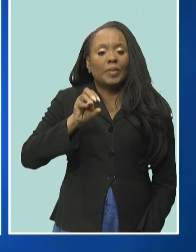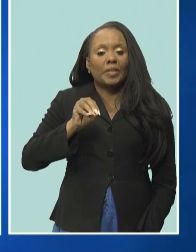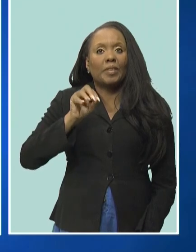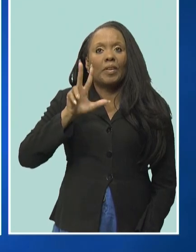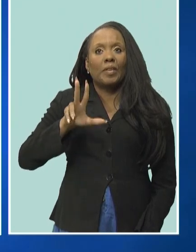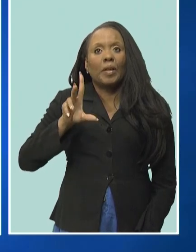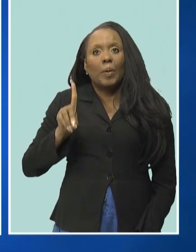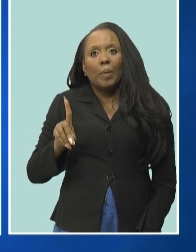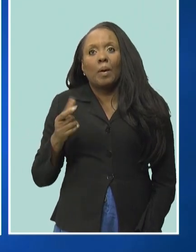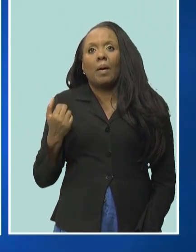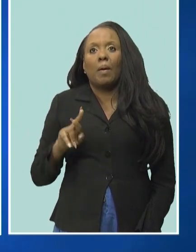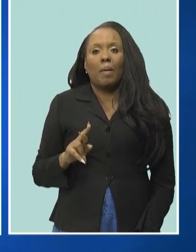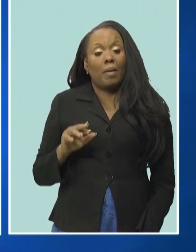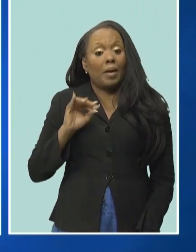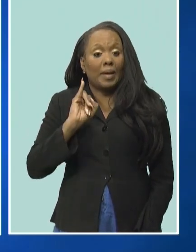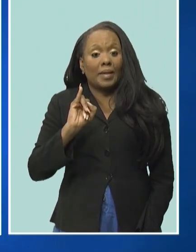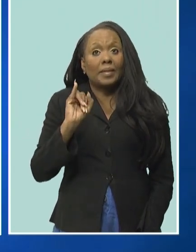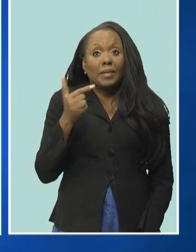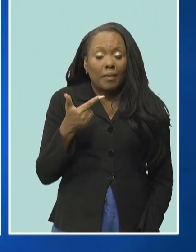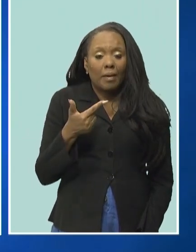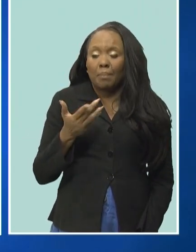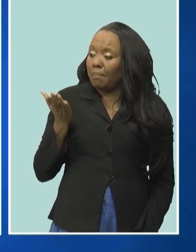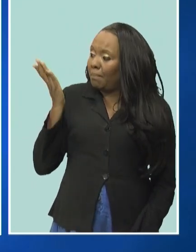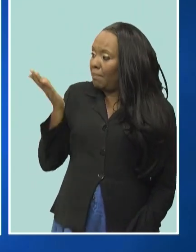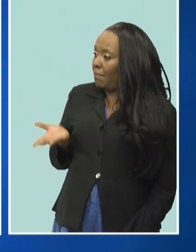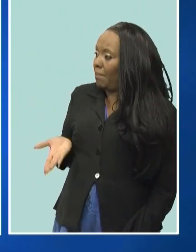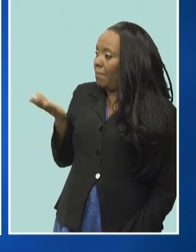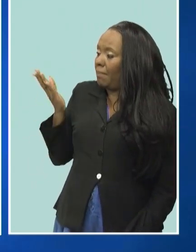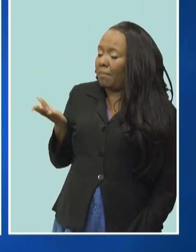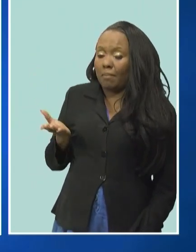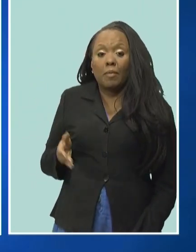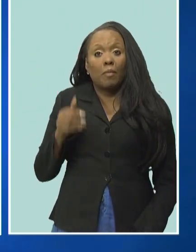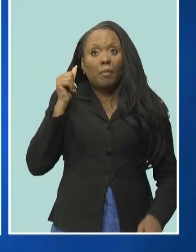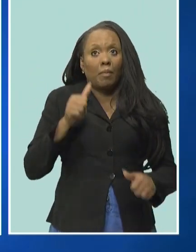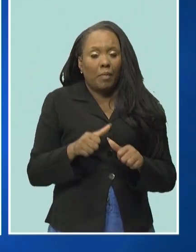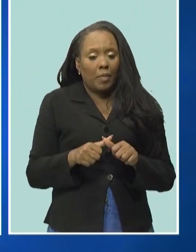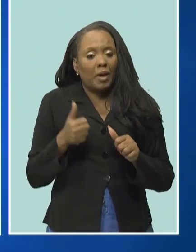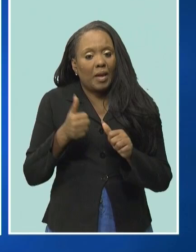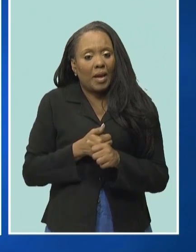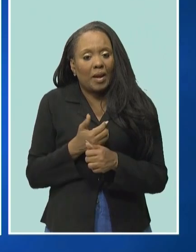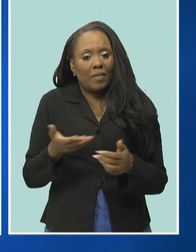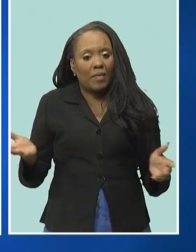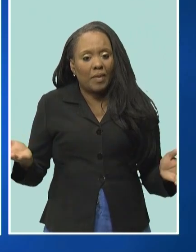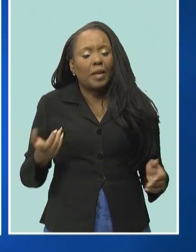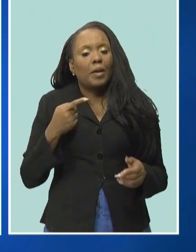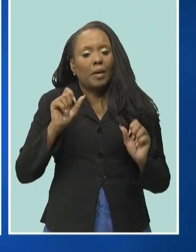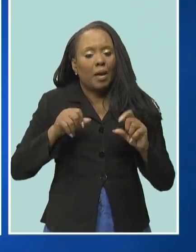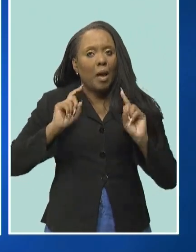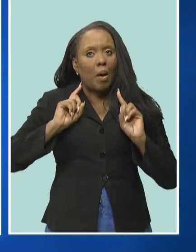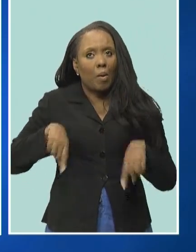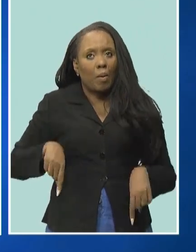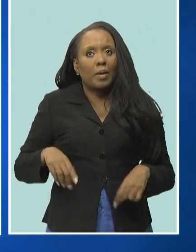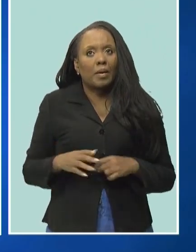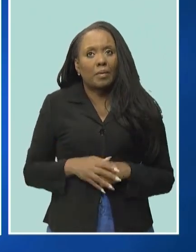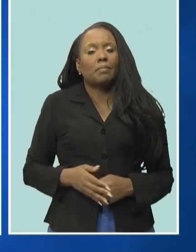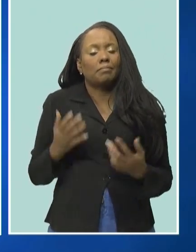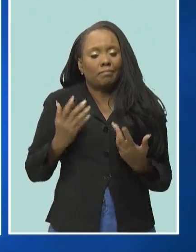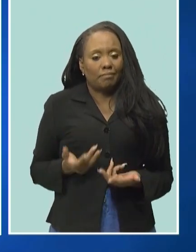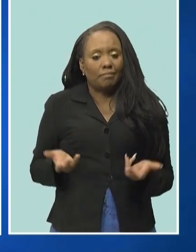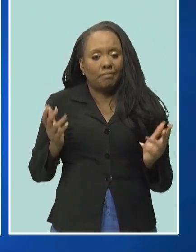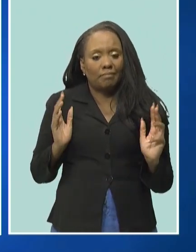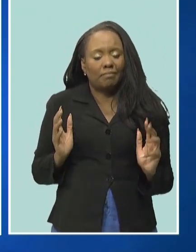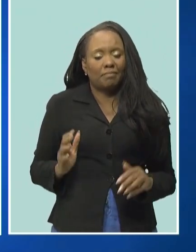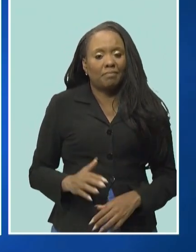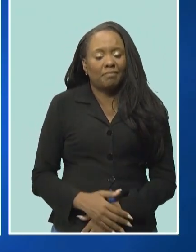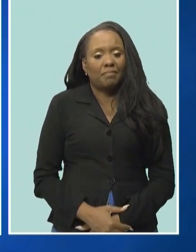823-2031 or check out Ari's Treats on Instagram. And please remember that everything is made to order. For the Yes Business Report,